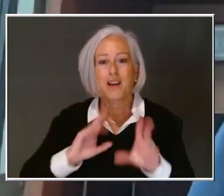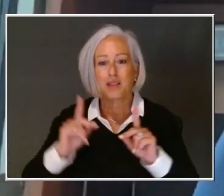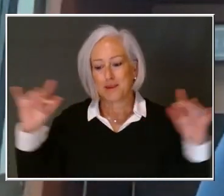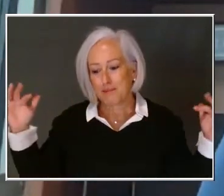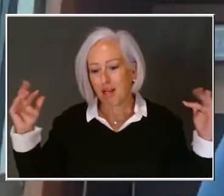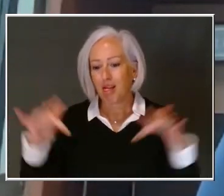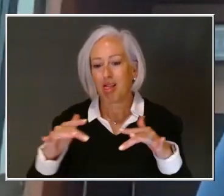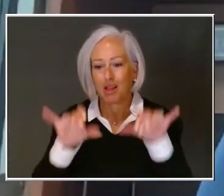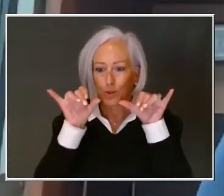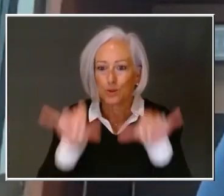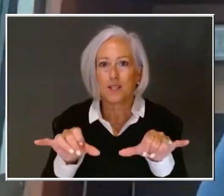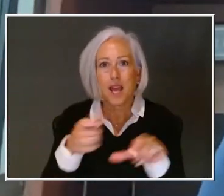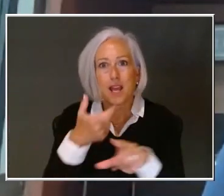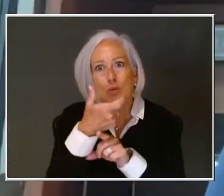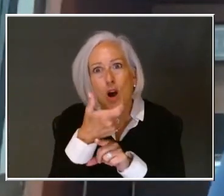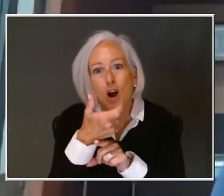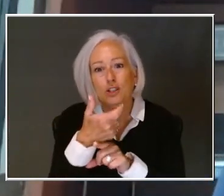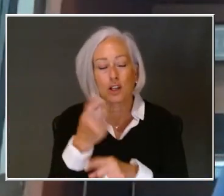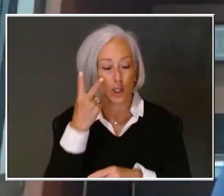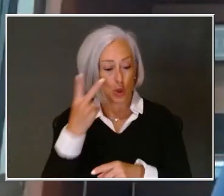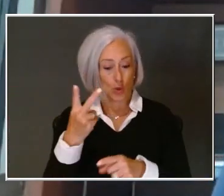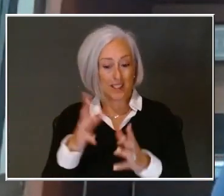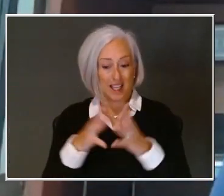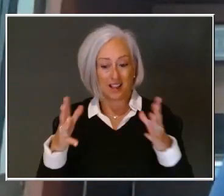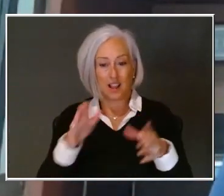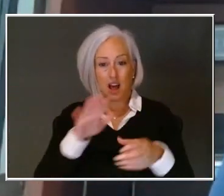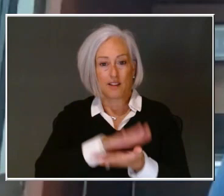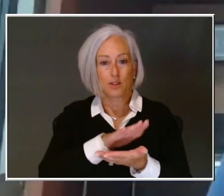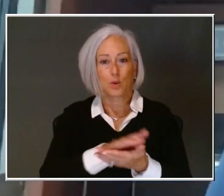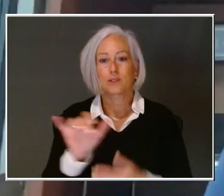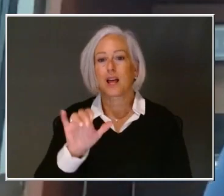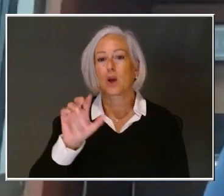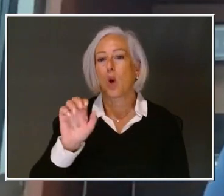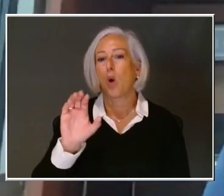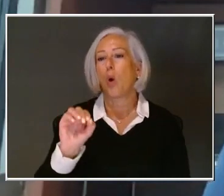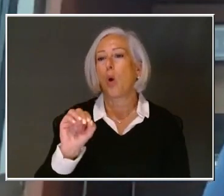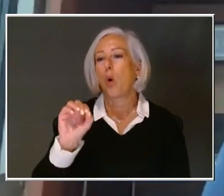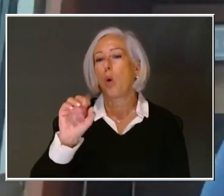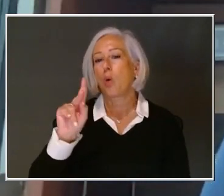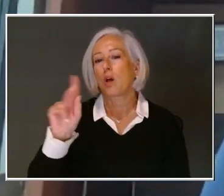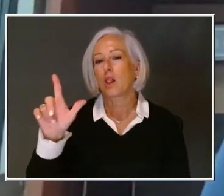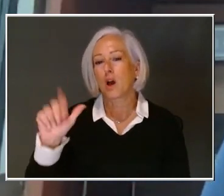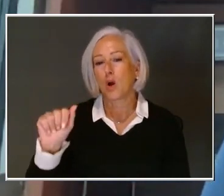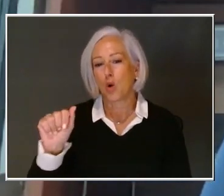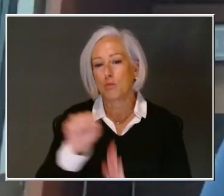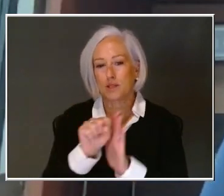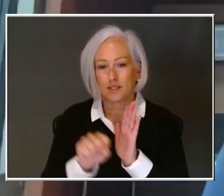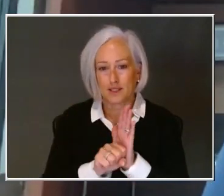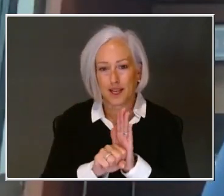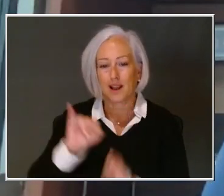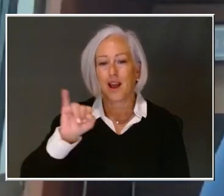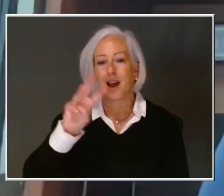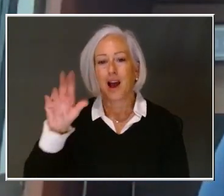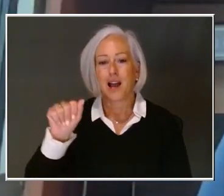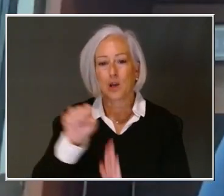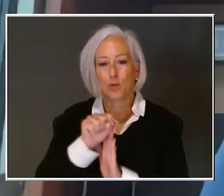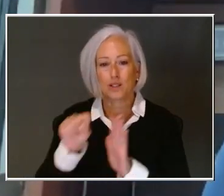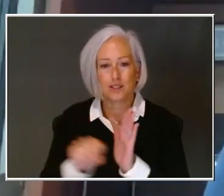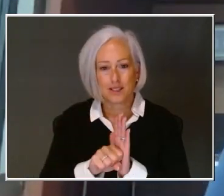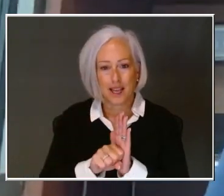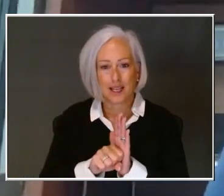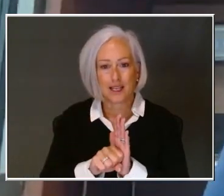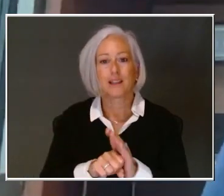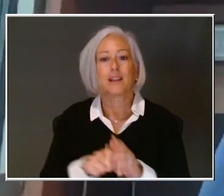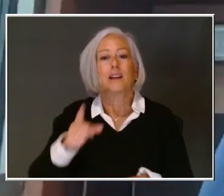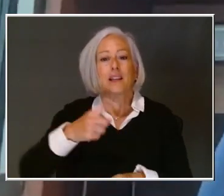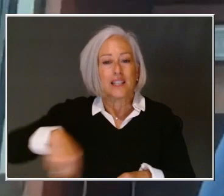stay. And you'll see a lot of schools. I'll think of Oklahoma State, Iowa State, for example. Their fan bases, if they don't win, they stay. They adopt another